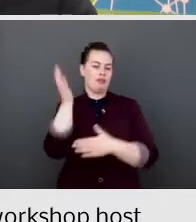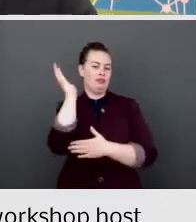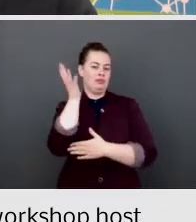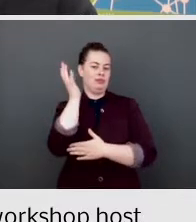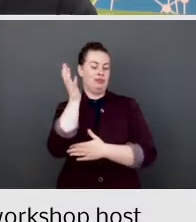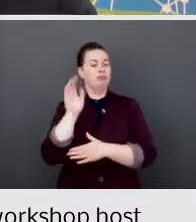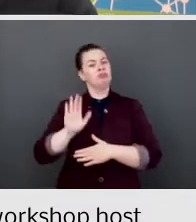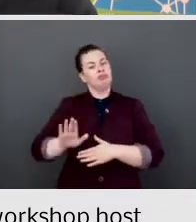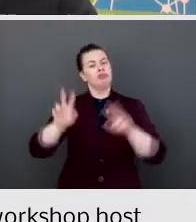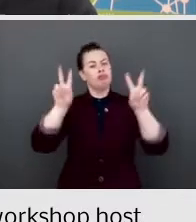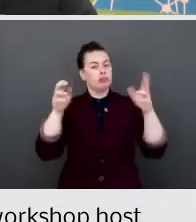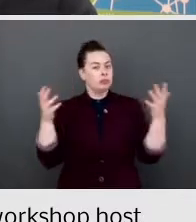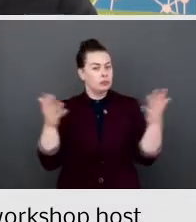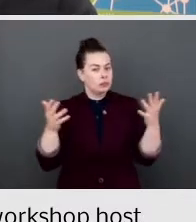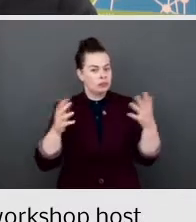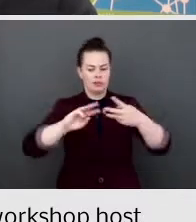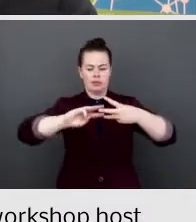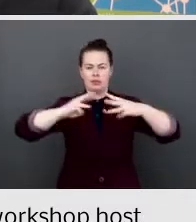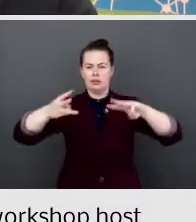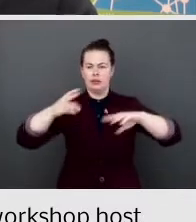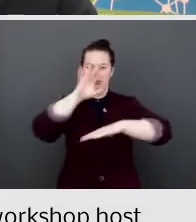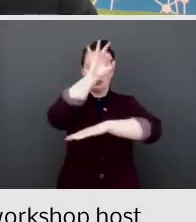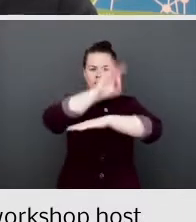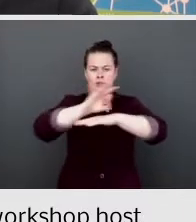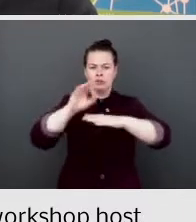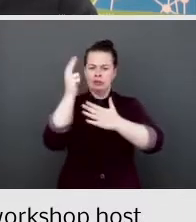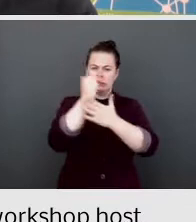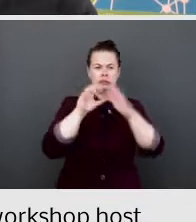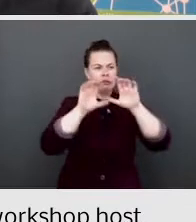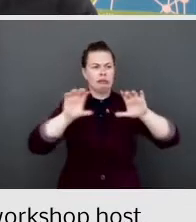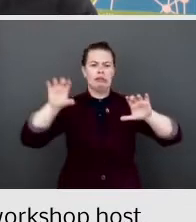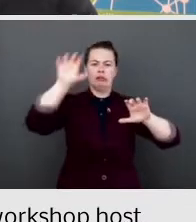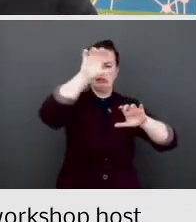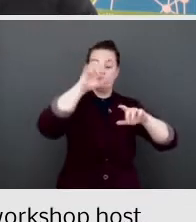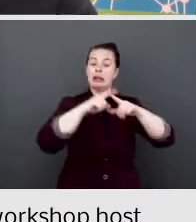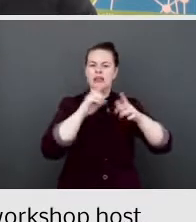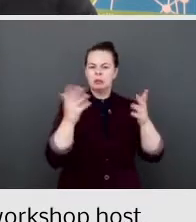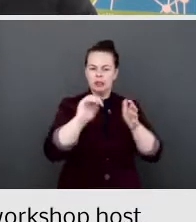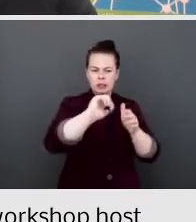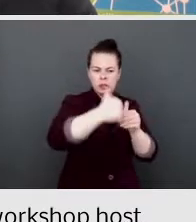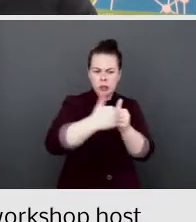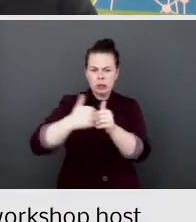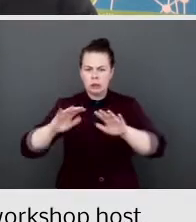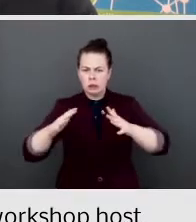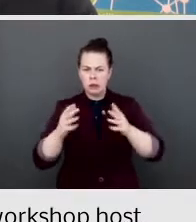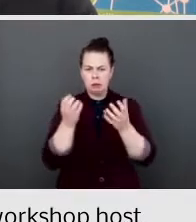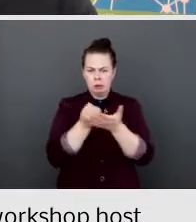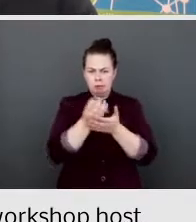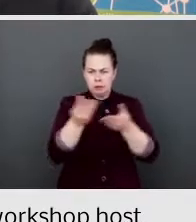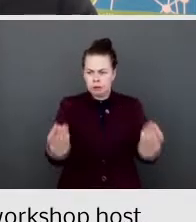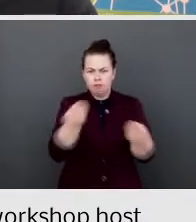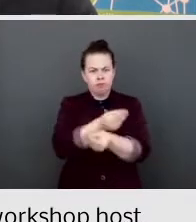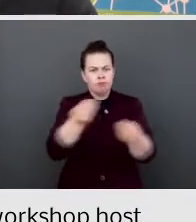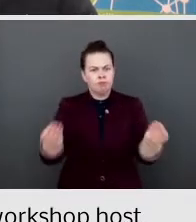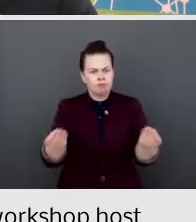in Greece will conclude the morning session by giving an introduction to the SHAPES architecture and